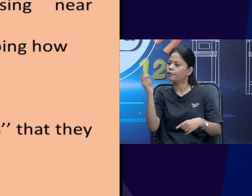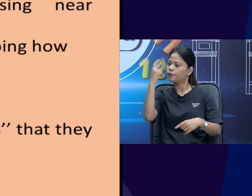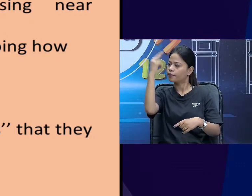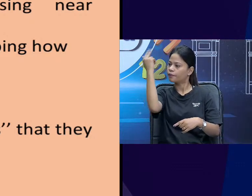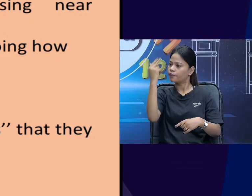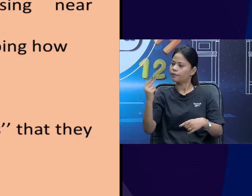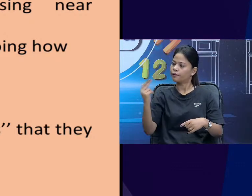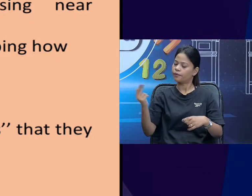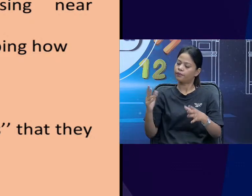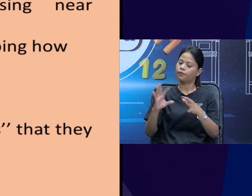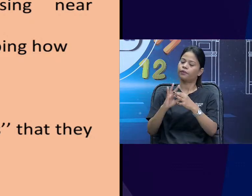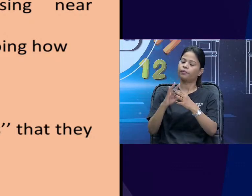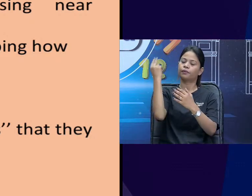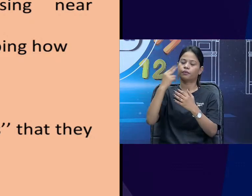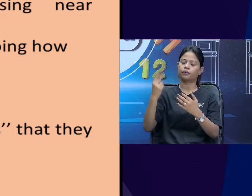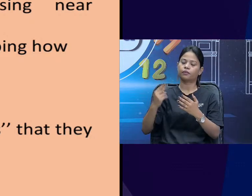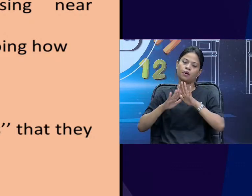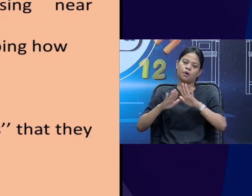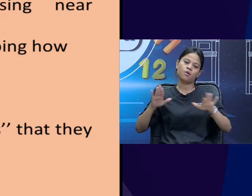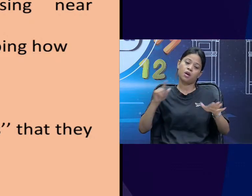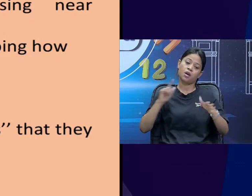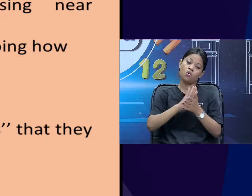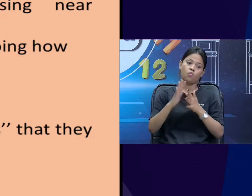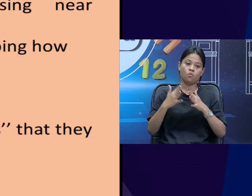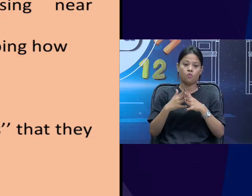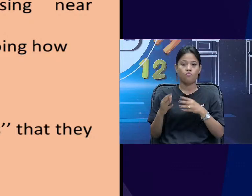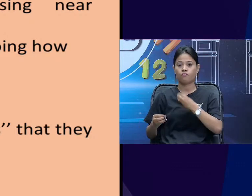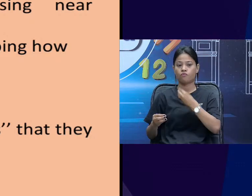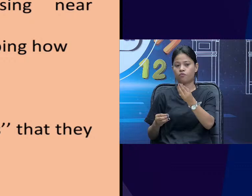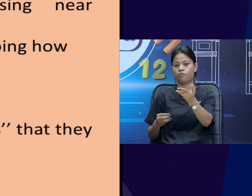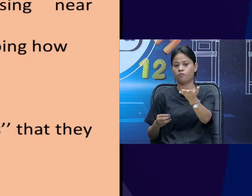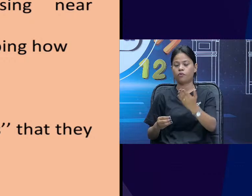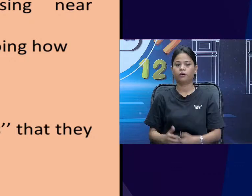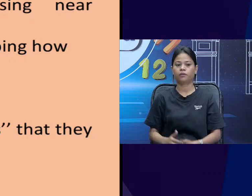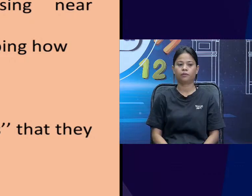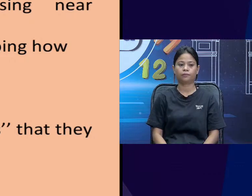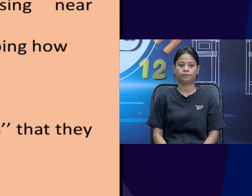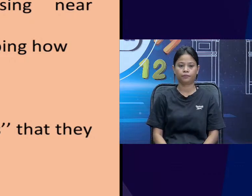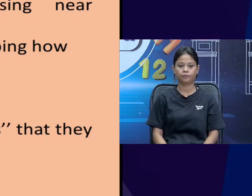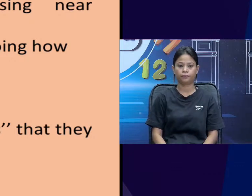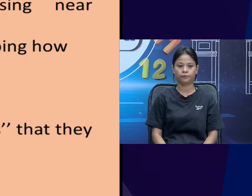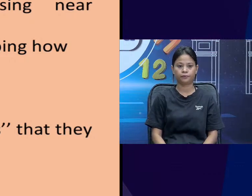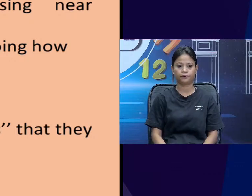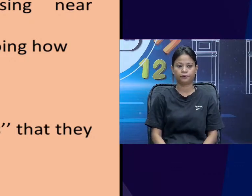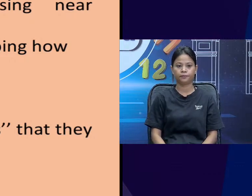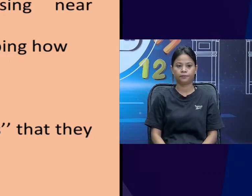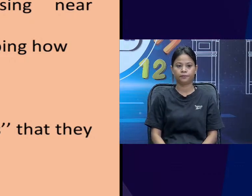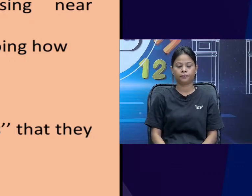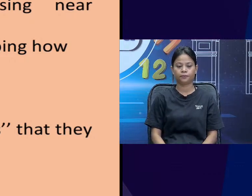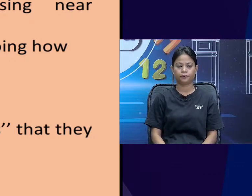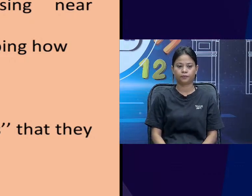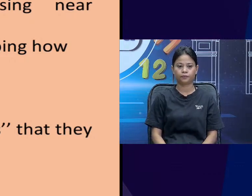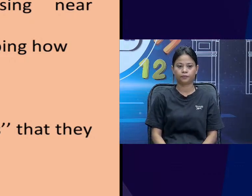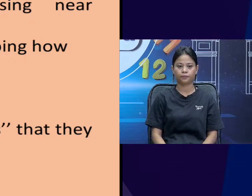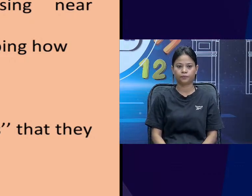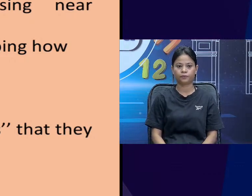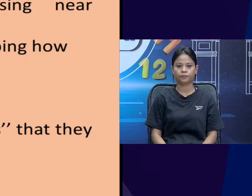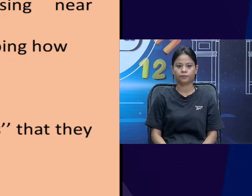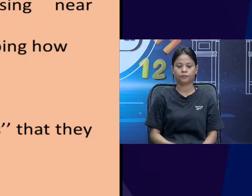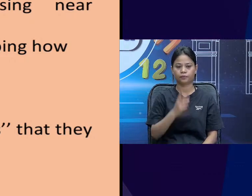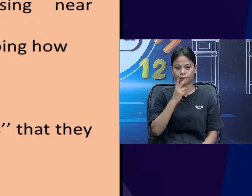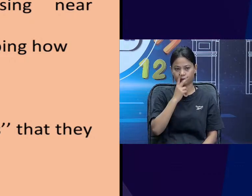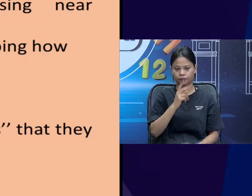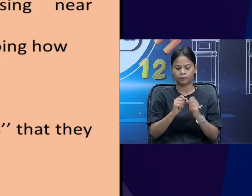your imagination, you can draw on the side a mountain. You can draw beside the mountain, you